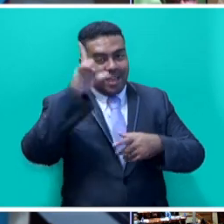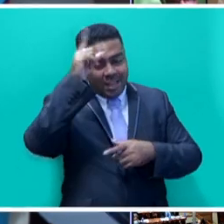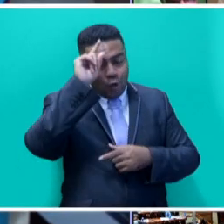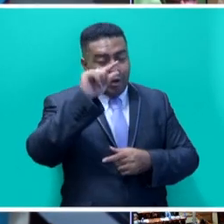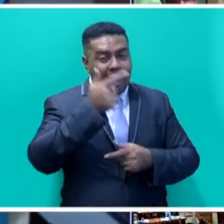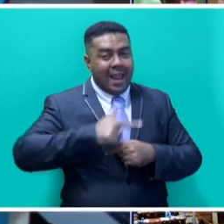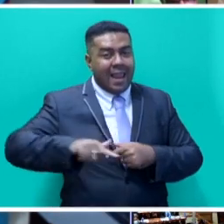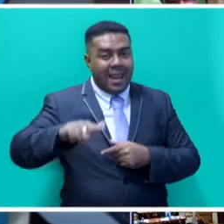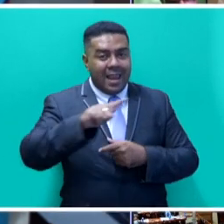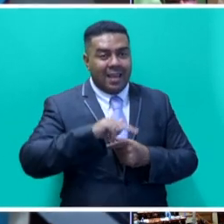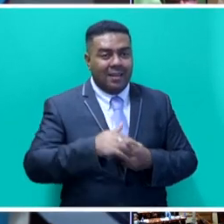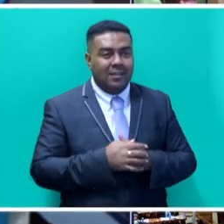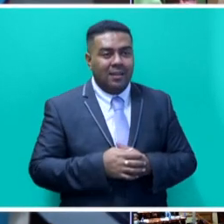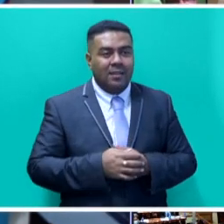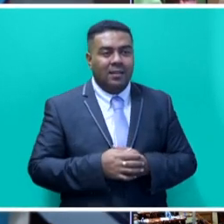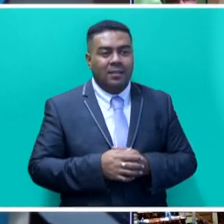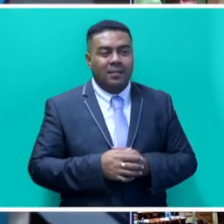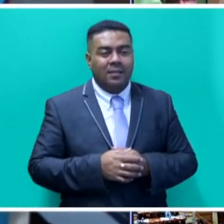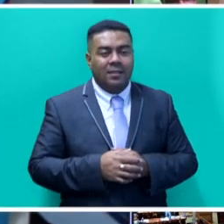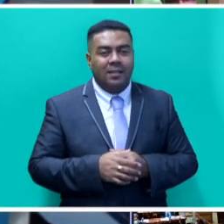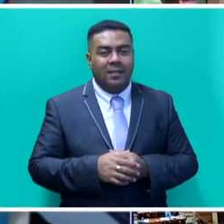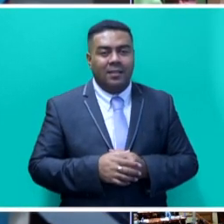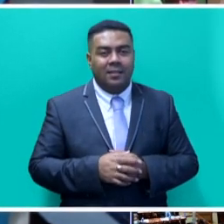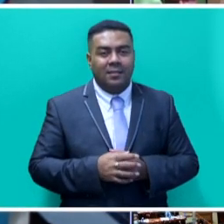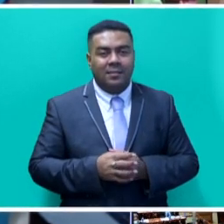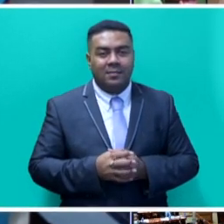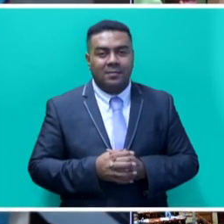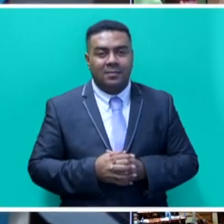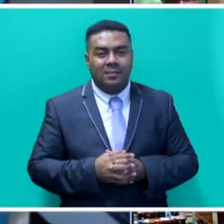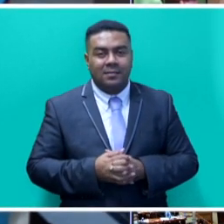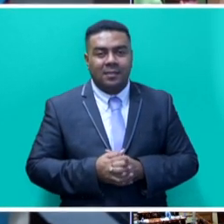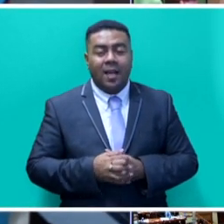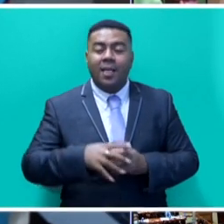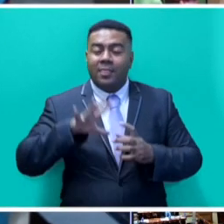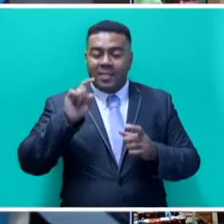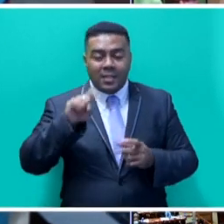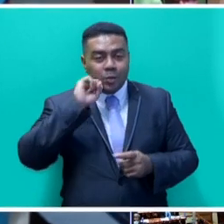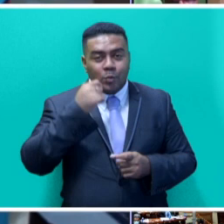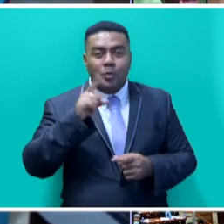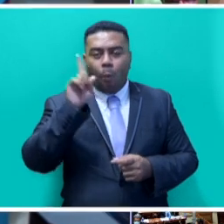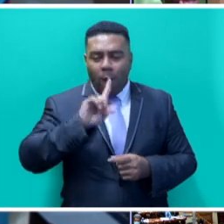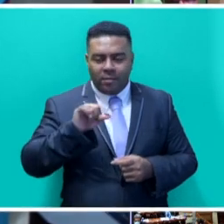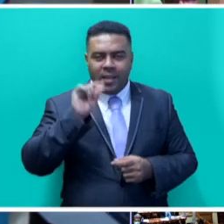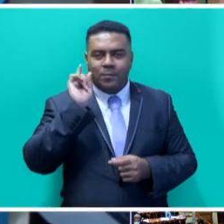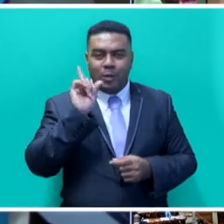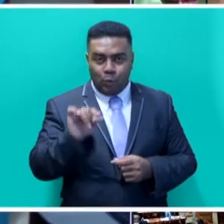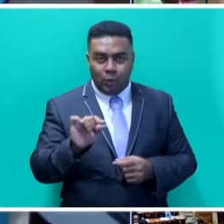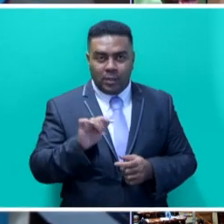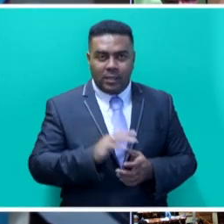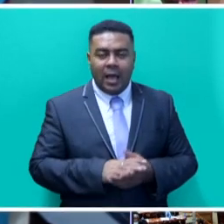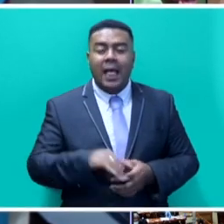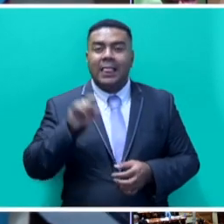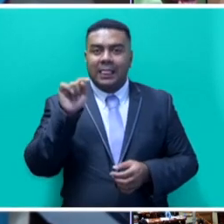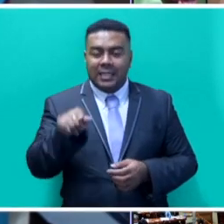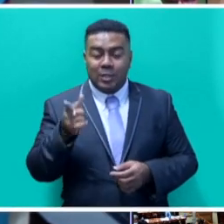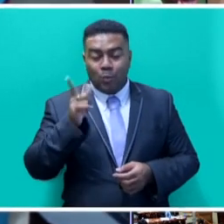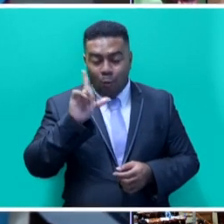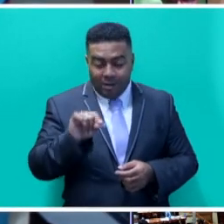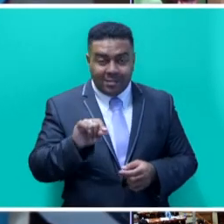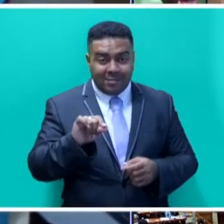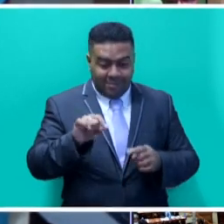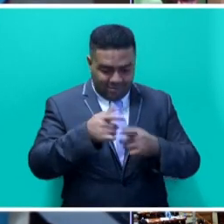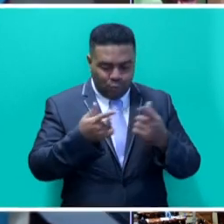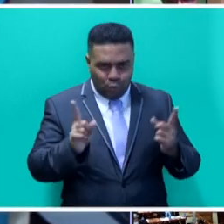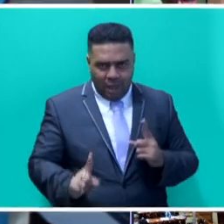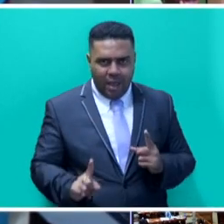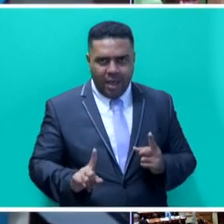the TLTB will hold them accountable. This is what they have been doing. That is the case today, and